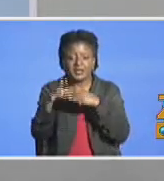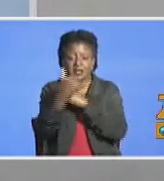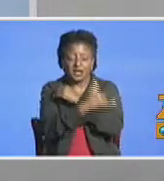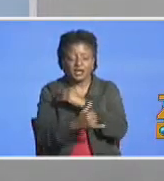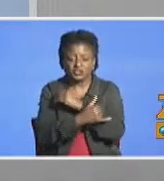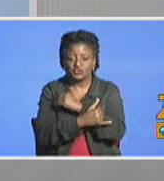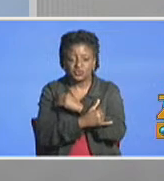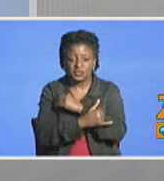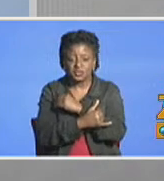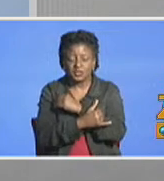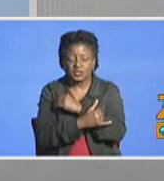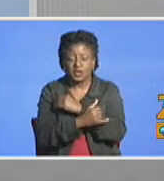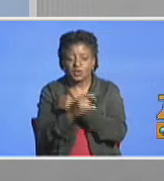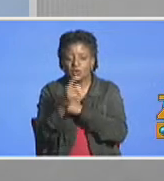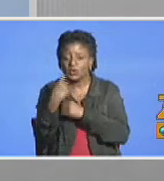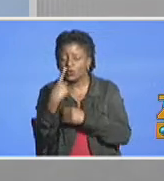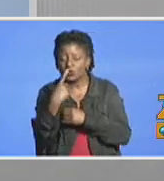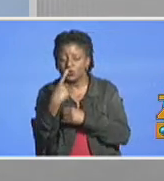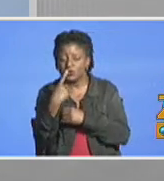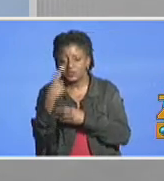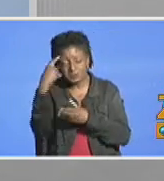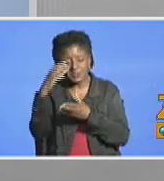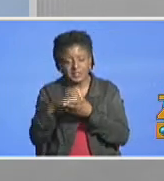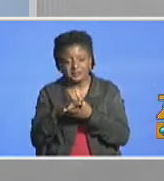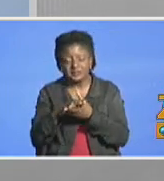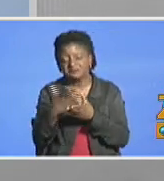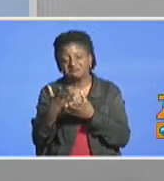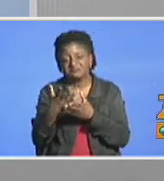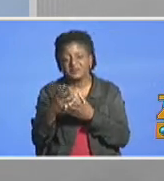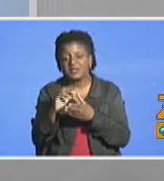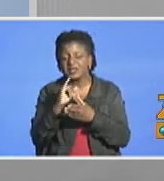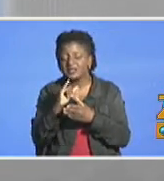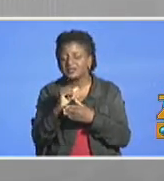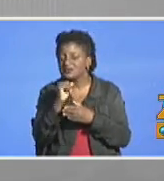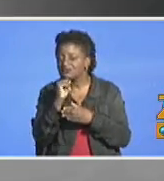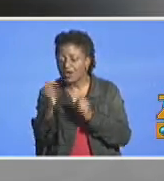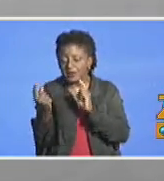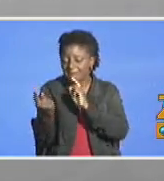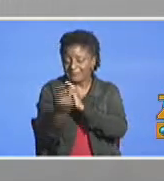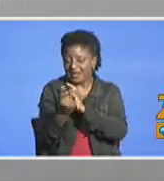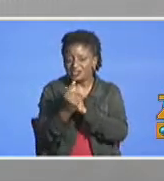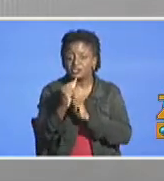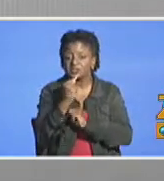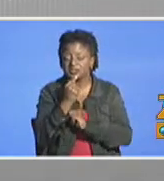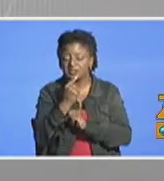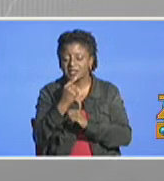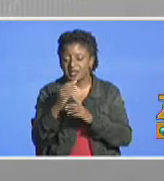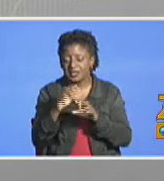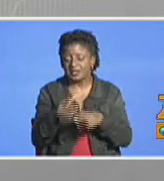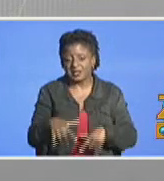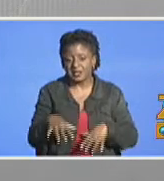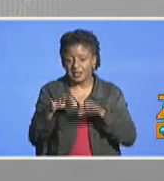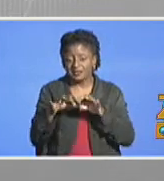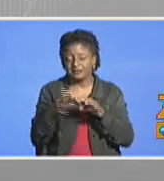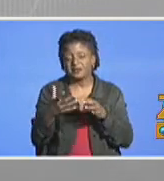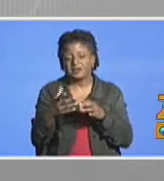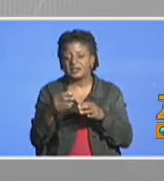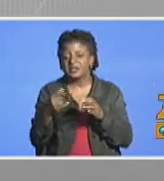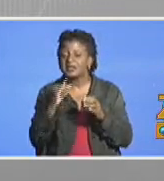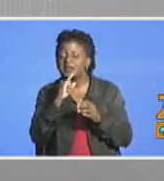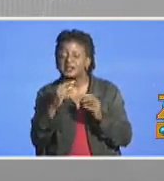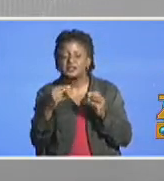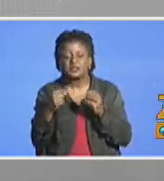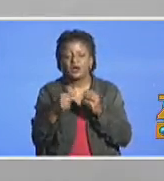but prominent is deeply concerning and could easily be perceived offensive to many citizens. The council further reasons